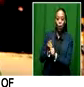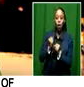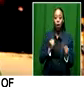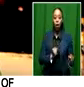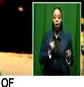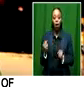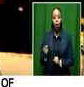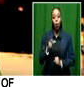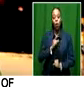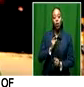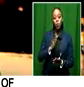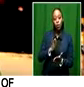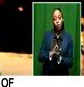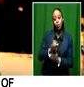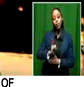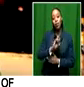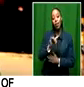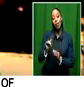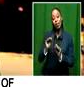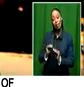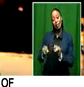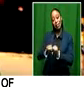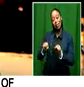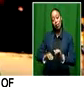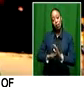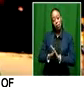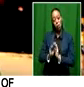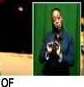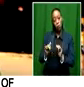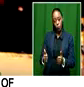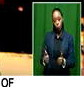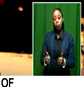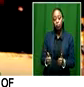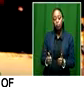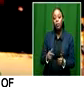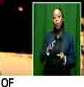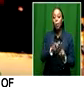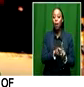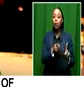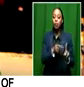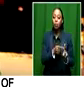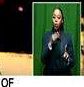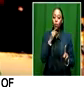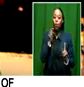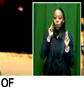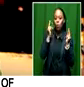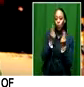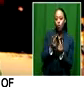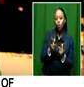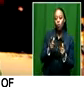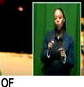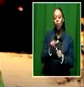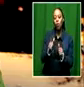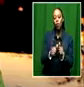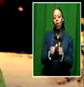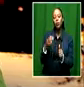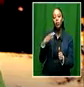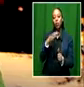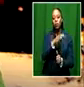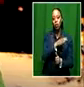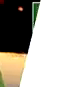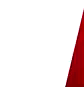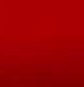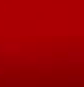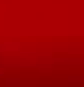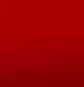to ensure the improvement of the South African education system and landscape. One such person is the University of Cape Town's Vice Chancellor,